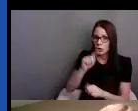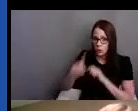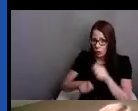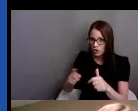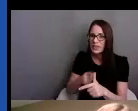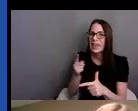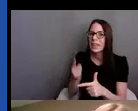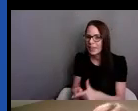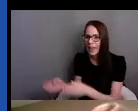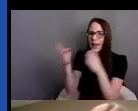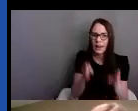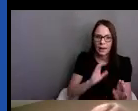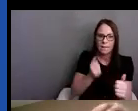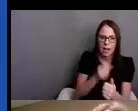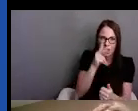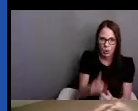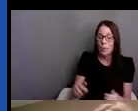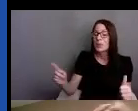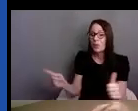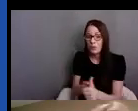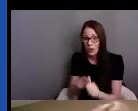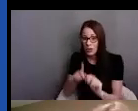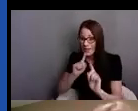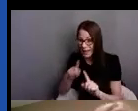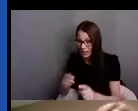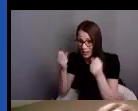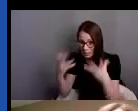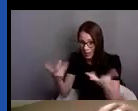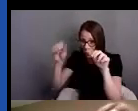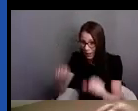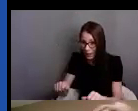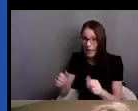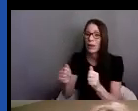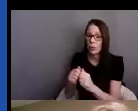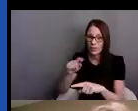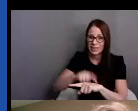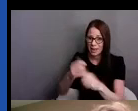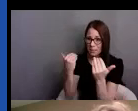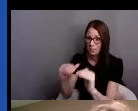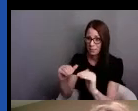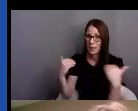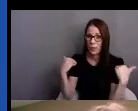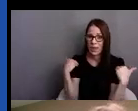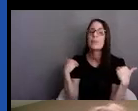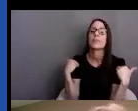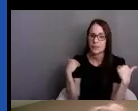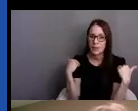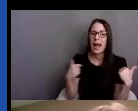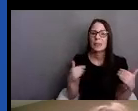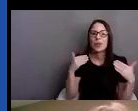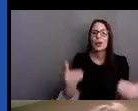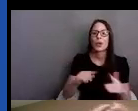multiple questions, just so I can get through as many of you as I can in the time that we have today. And so I'm actually going to go ahead and start